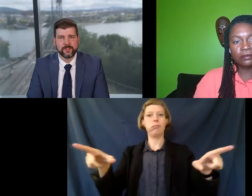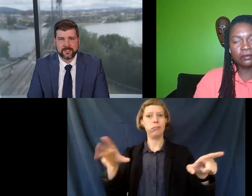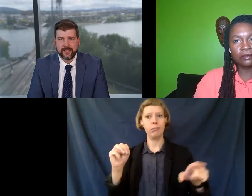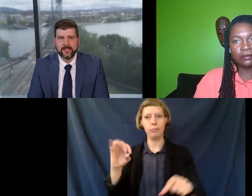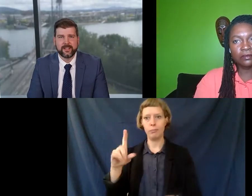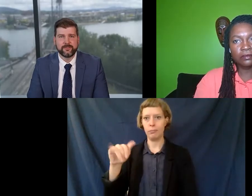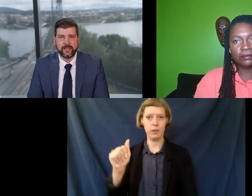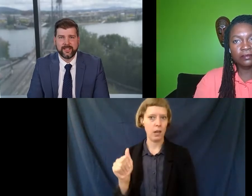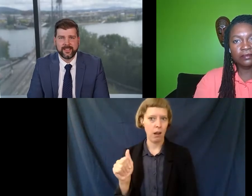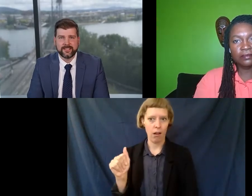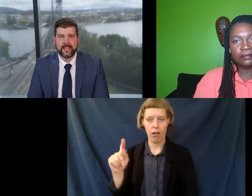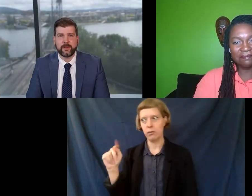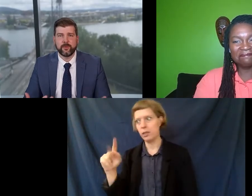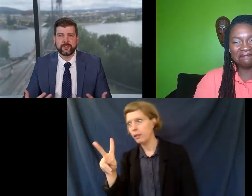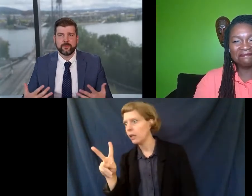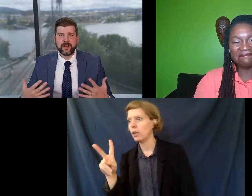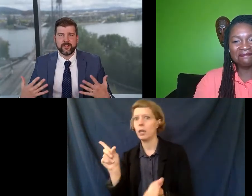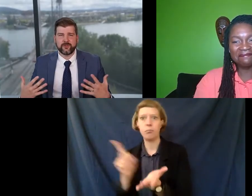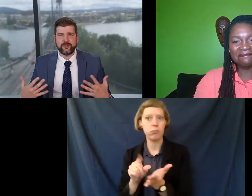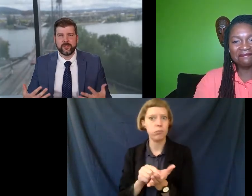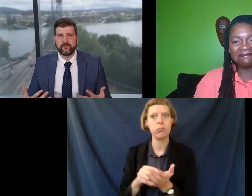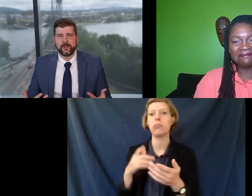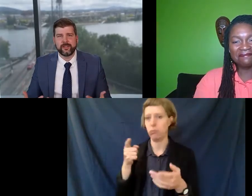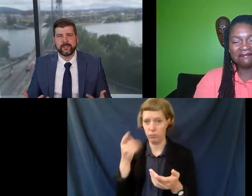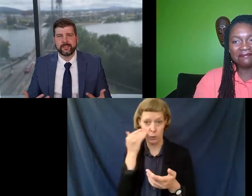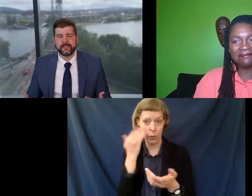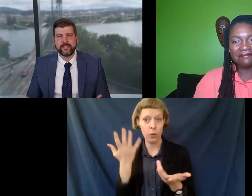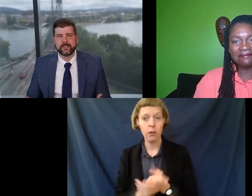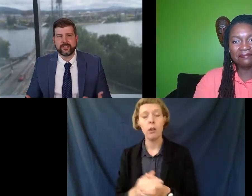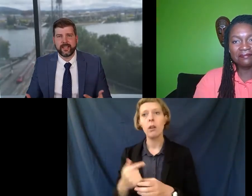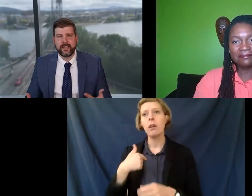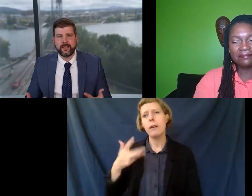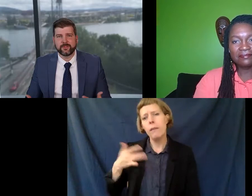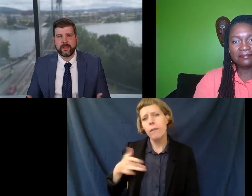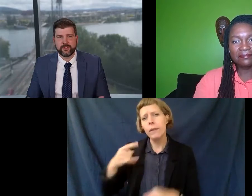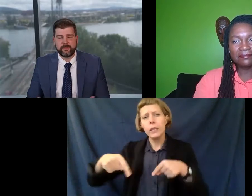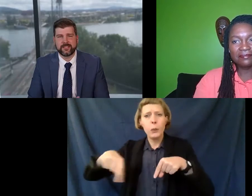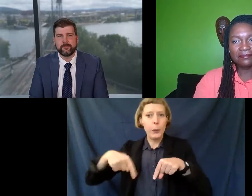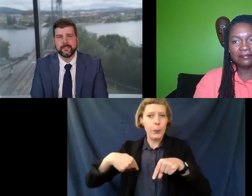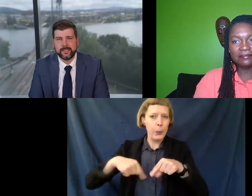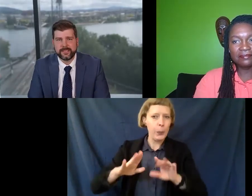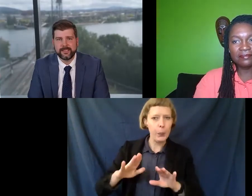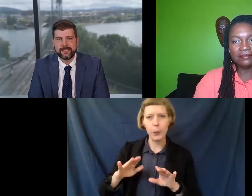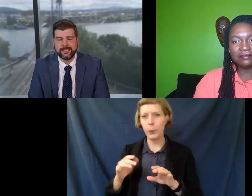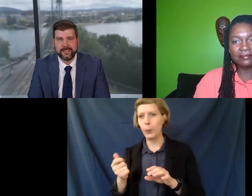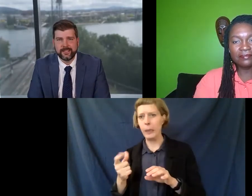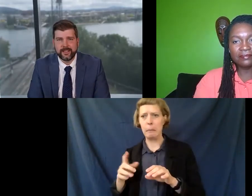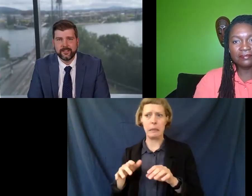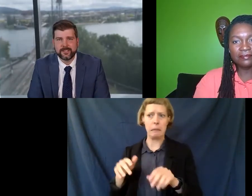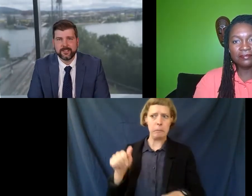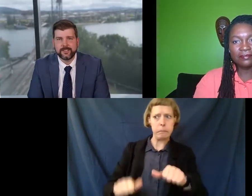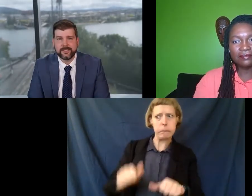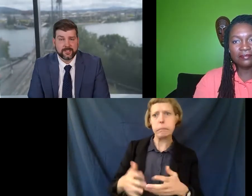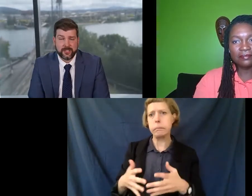nervous, a lot of anxiety about what to do, but I also felt a very keen urge that it was my responsibility to get in